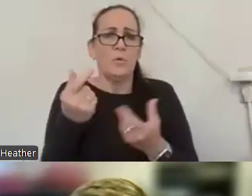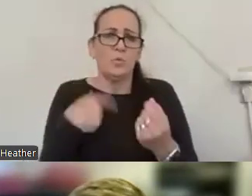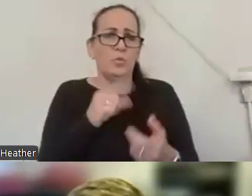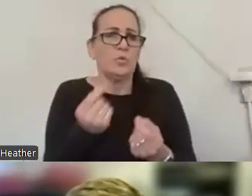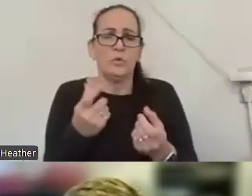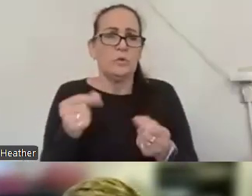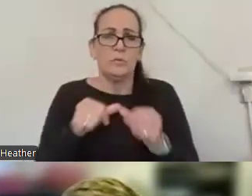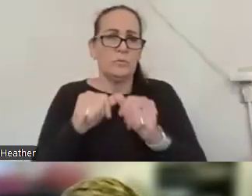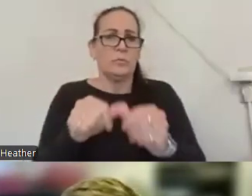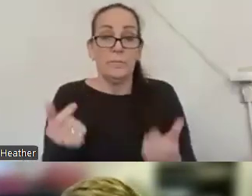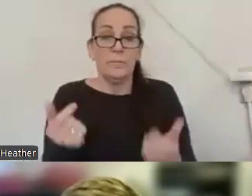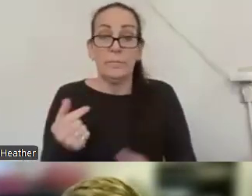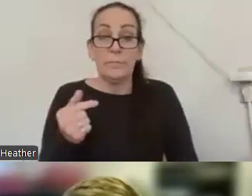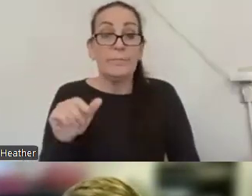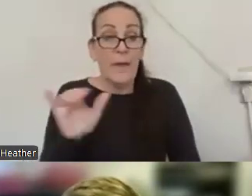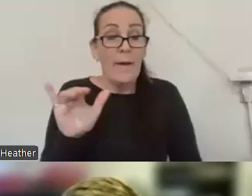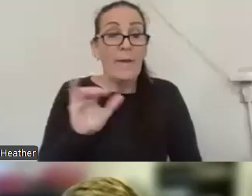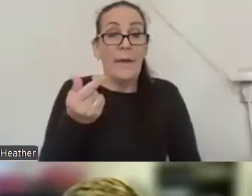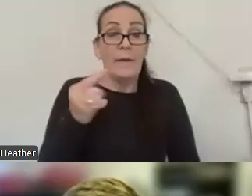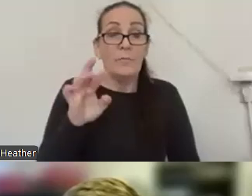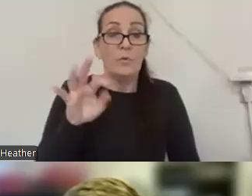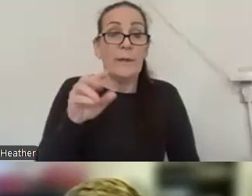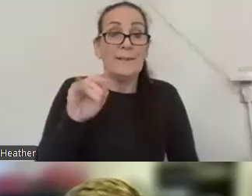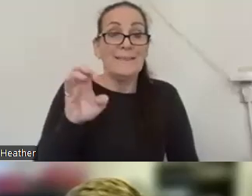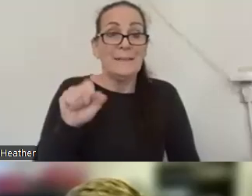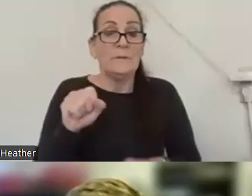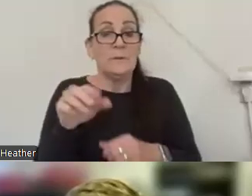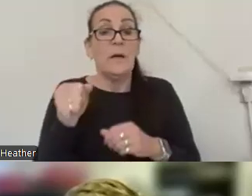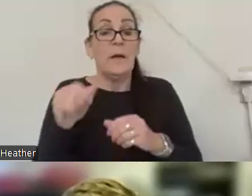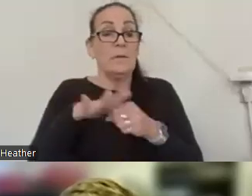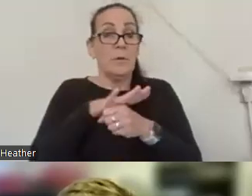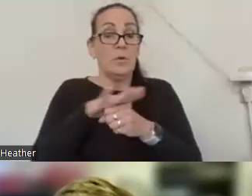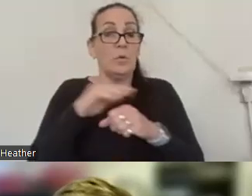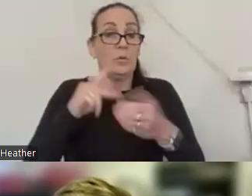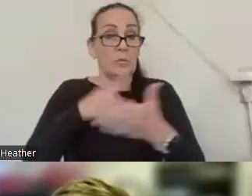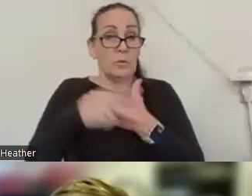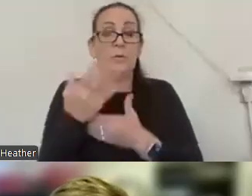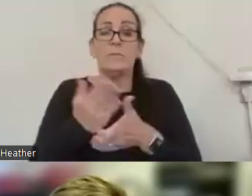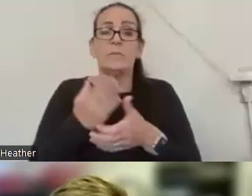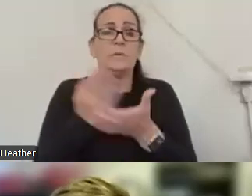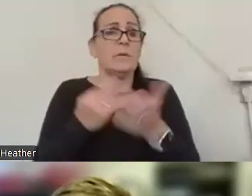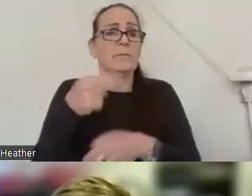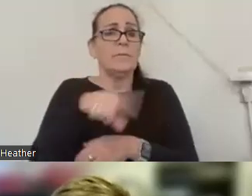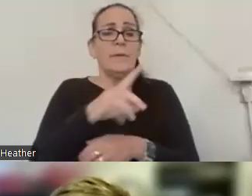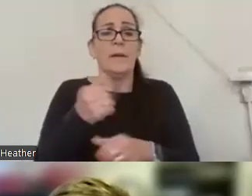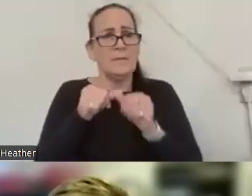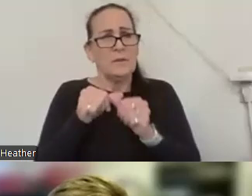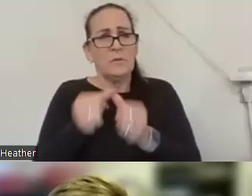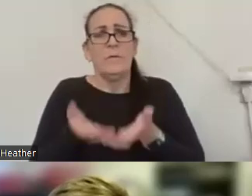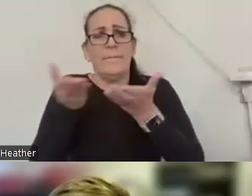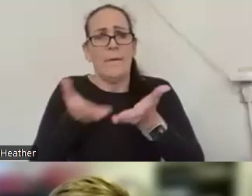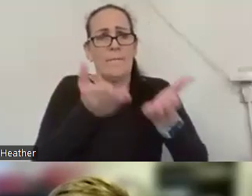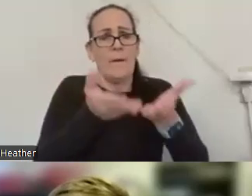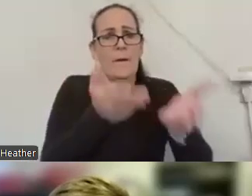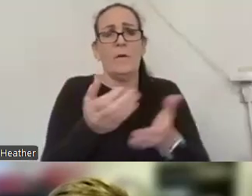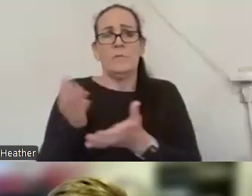grantees at the local program, at the local level. Some of them are still continuing to offer their trainings, which is amazing and fantastic. And